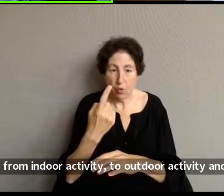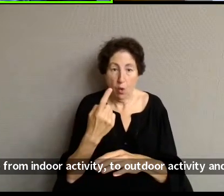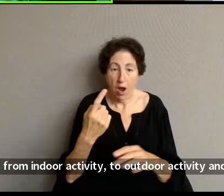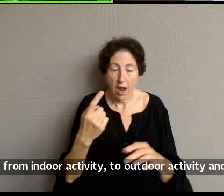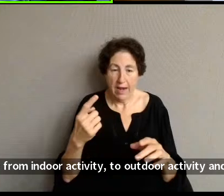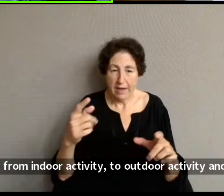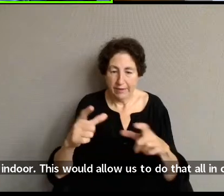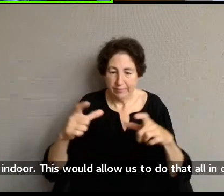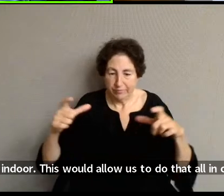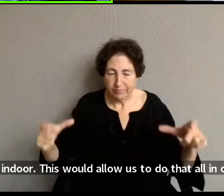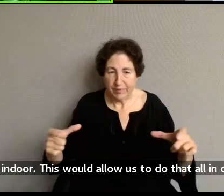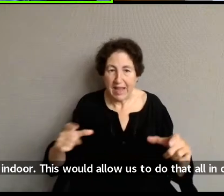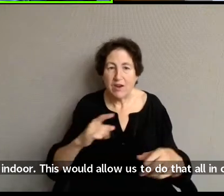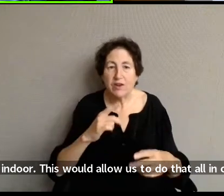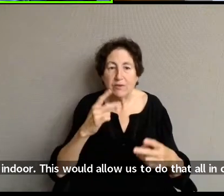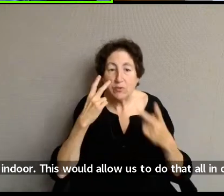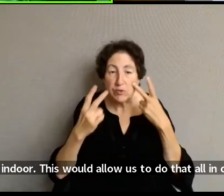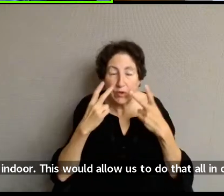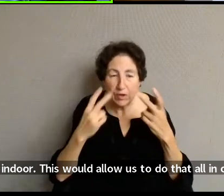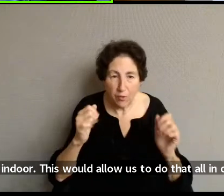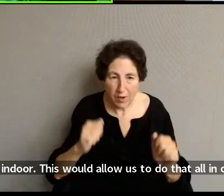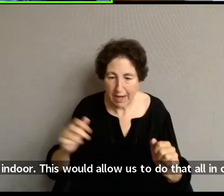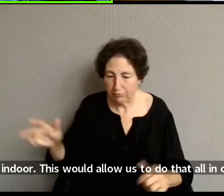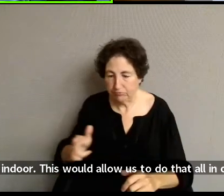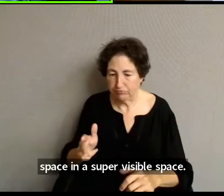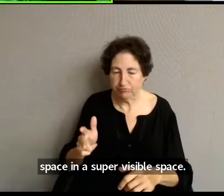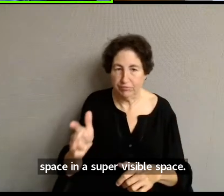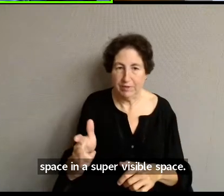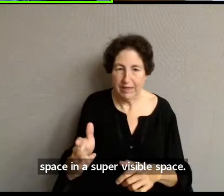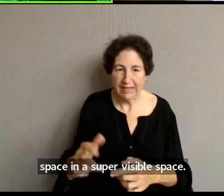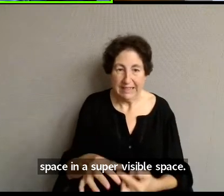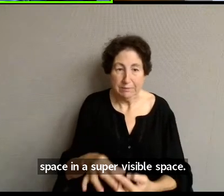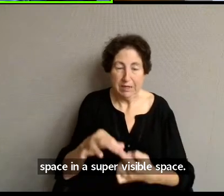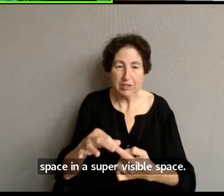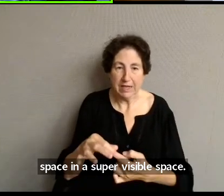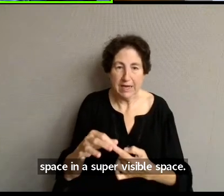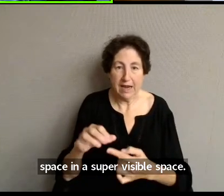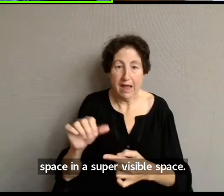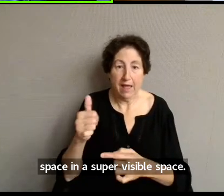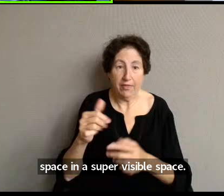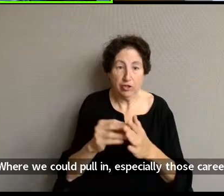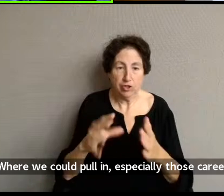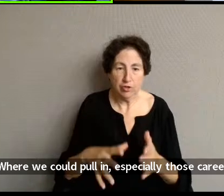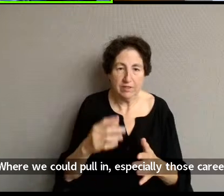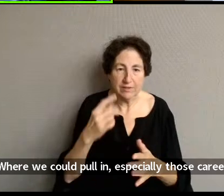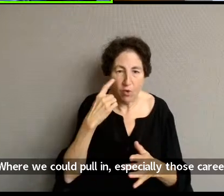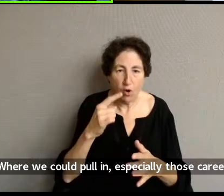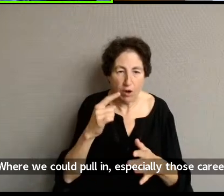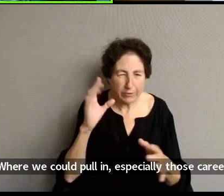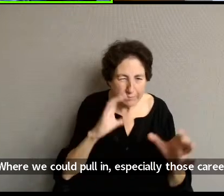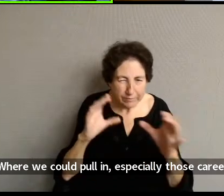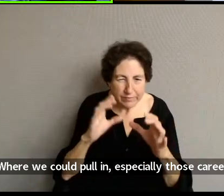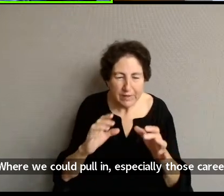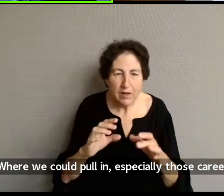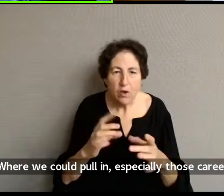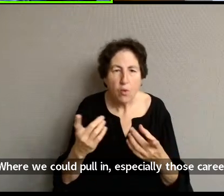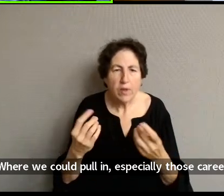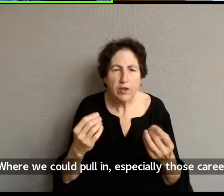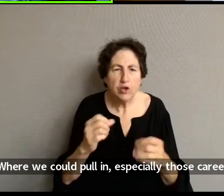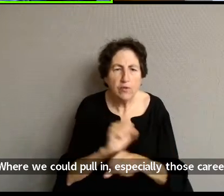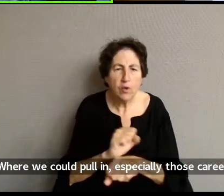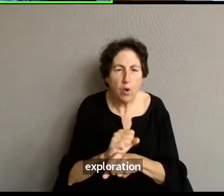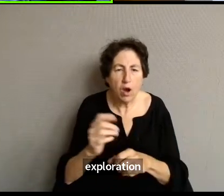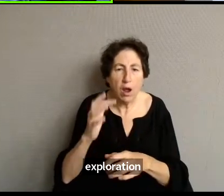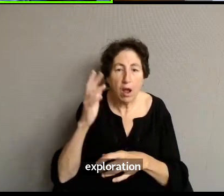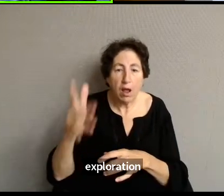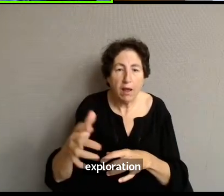super visible space where we could pull in, especially those career exploration students potentially, where right now, because of space limitations, we haven't been able to pull them into